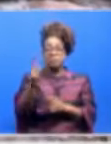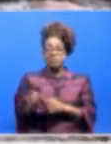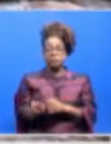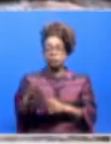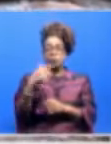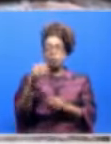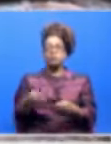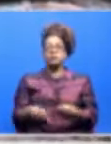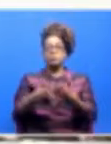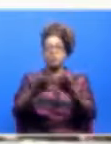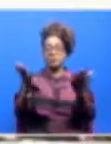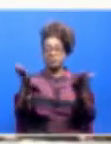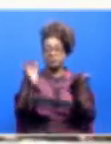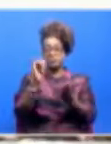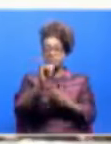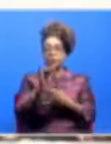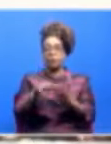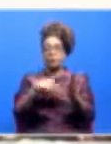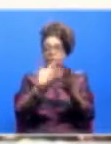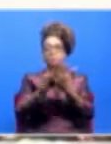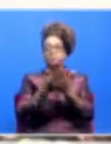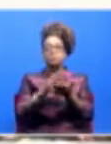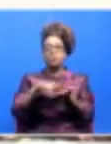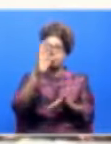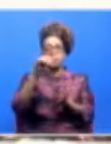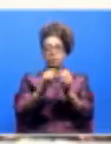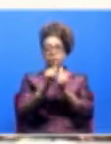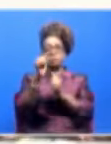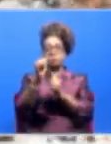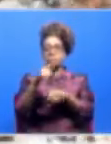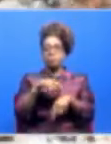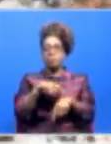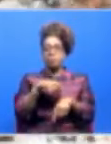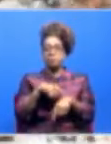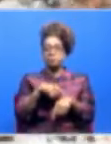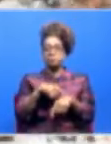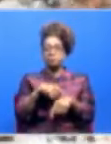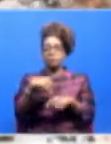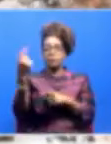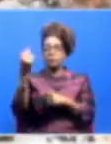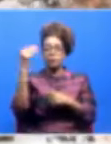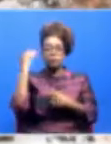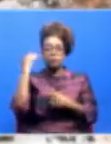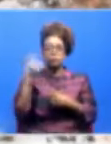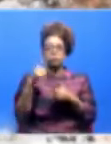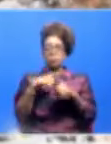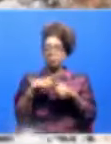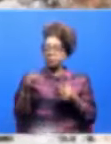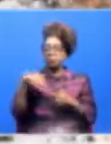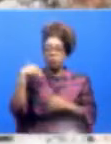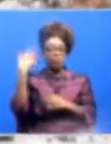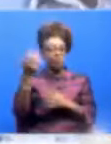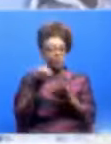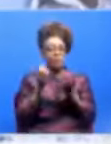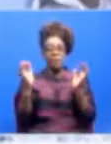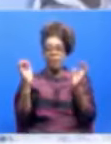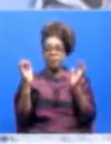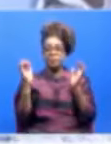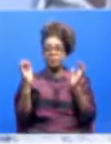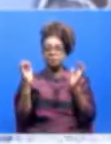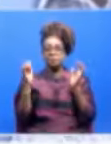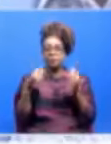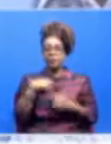in the area has been arrested more than 15 times, arraigned in court, but has always been freed. It's also